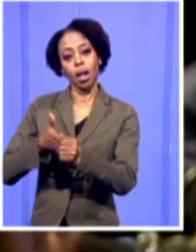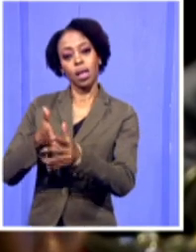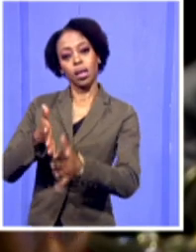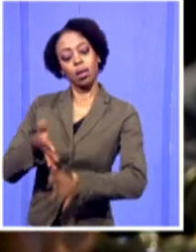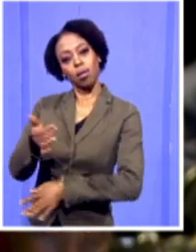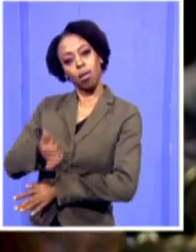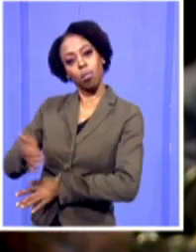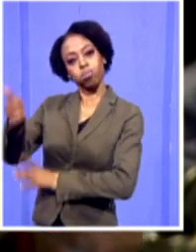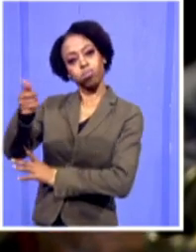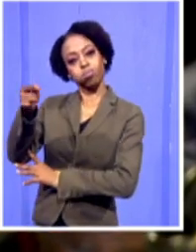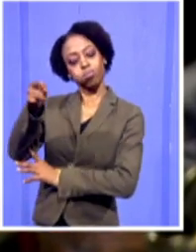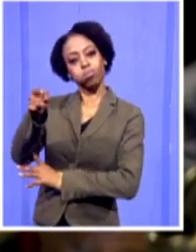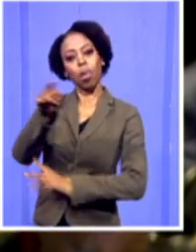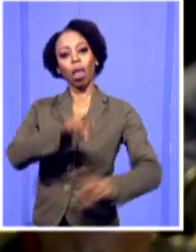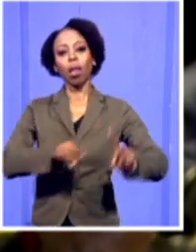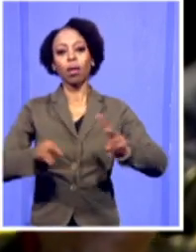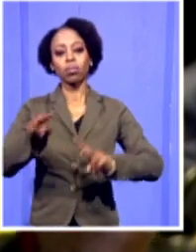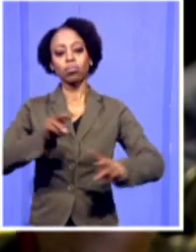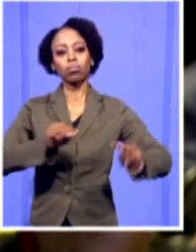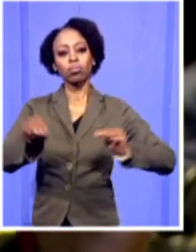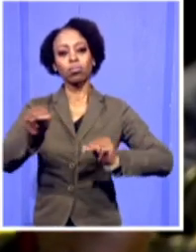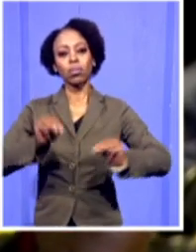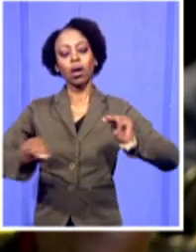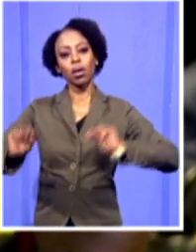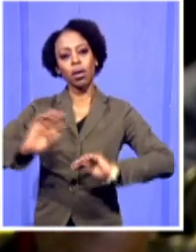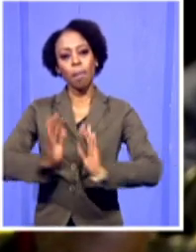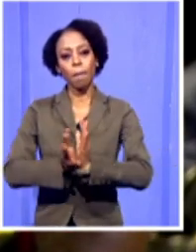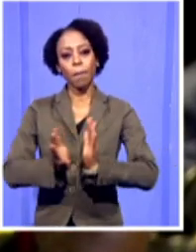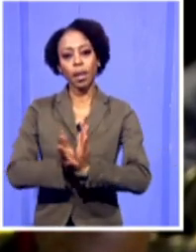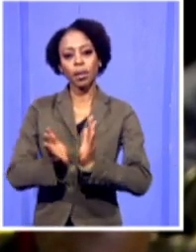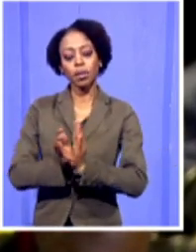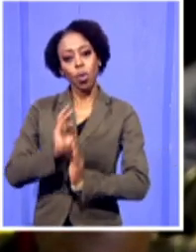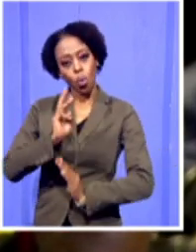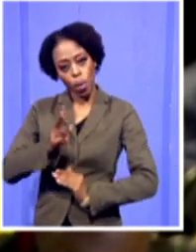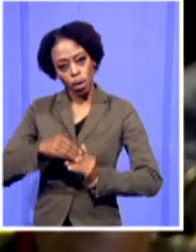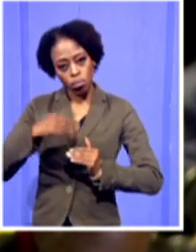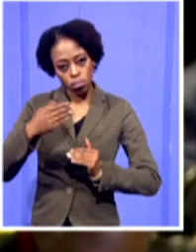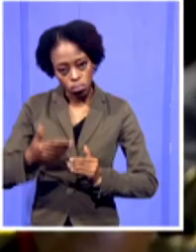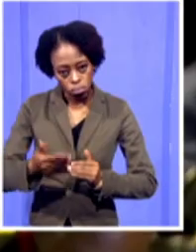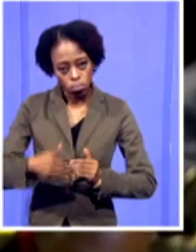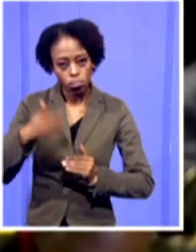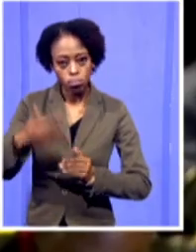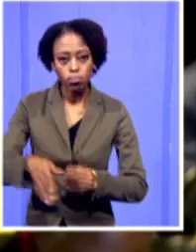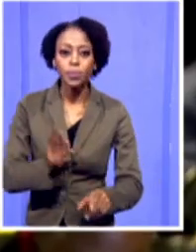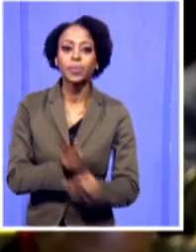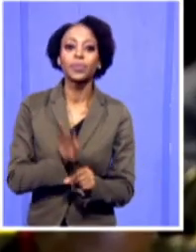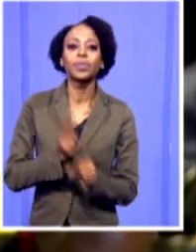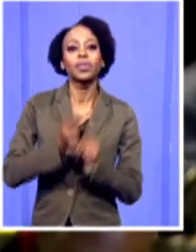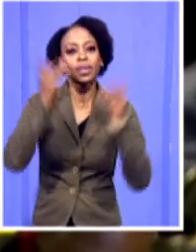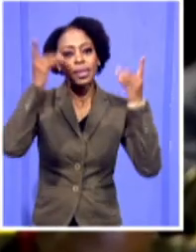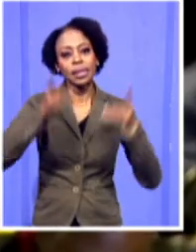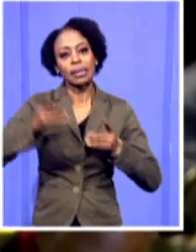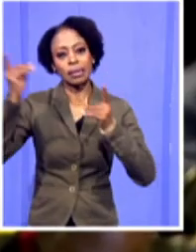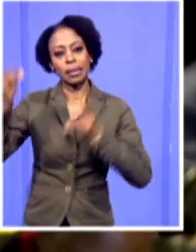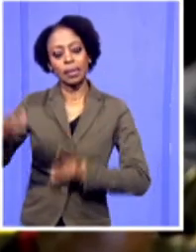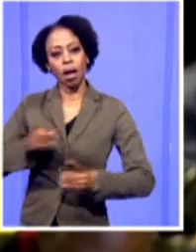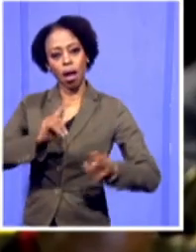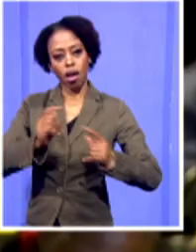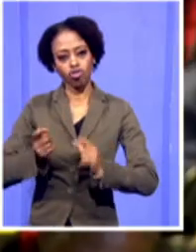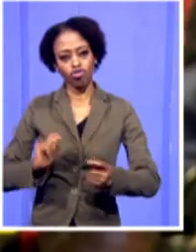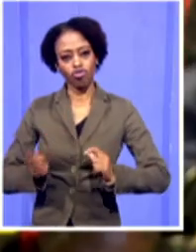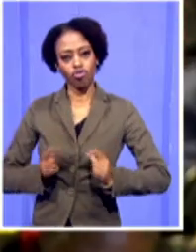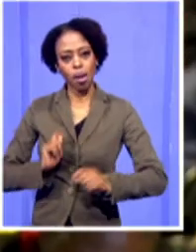is presiding over the Congress will from time to time make decisions and